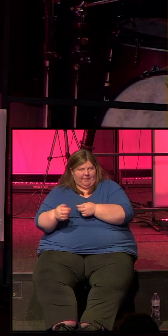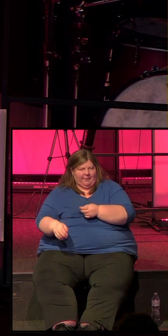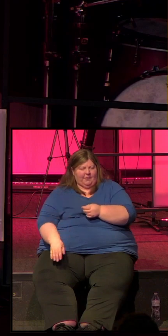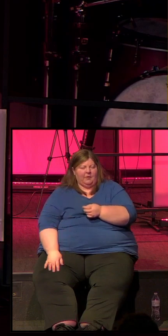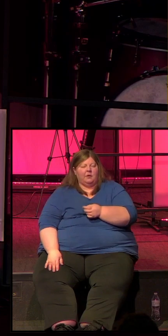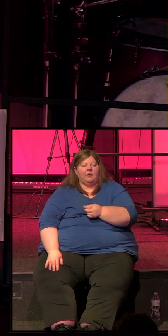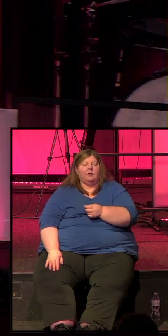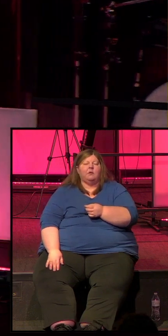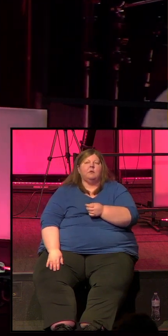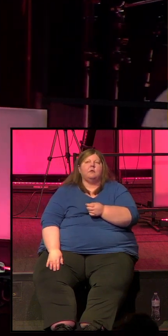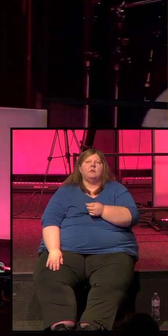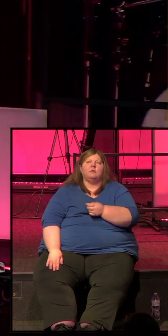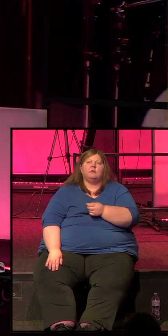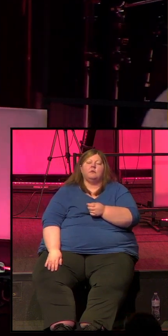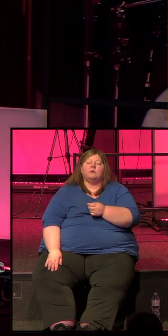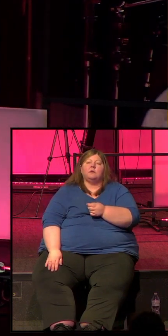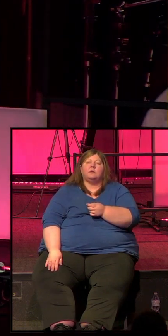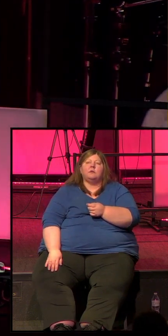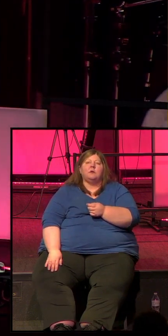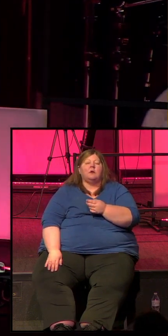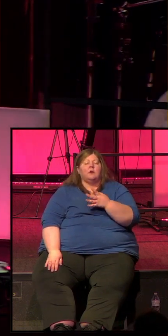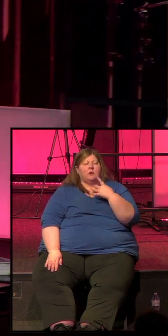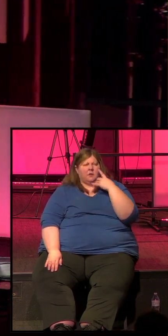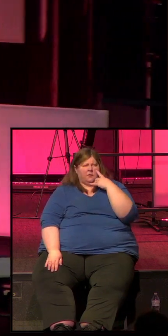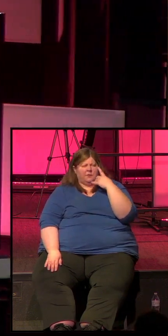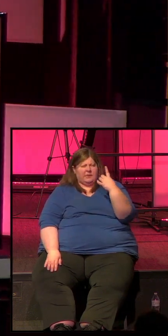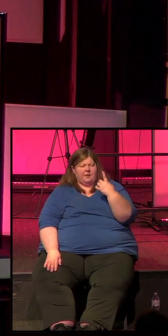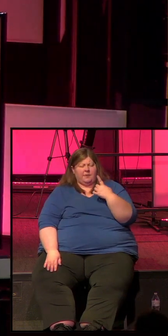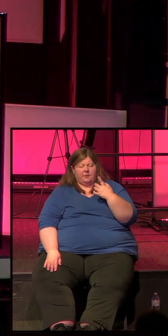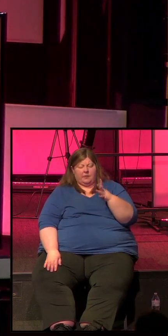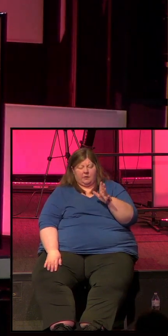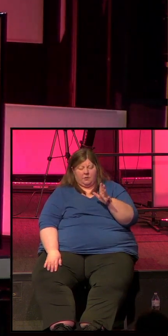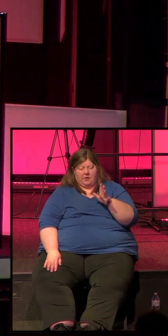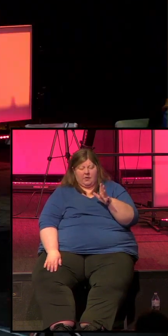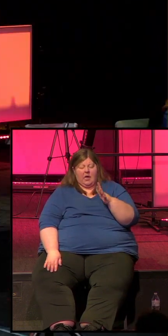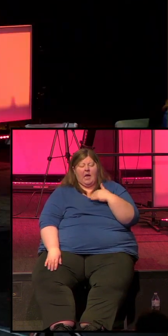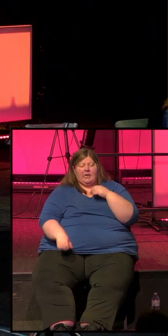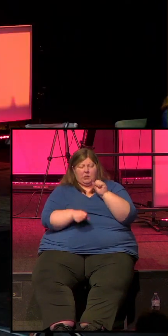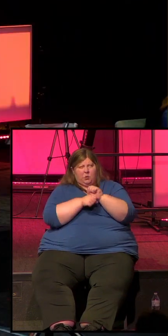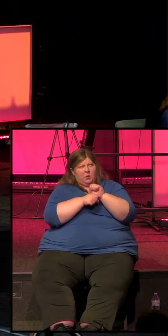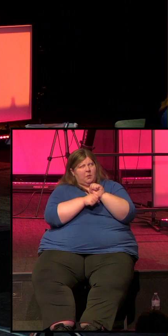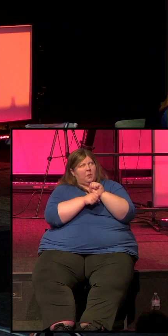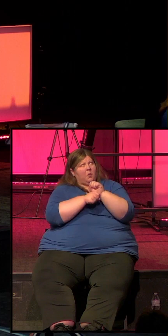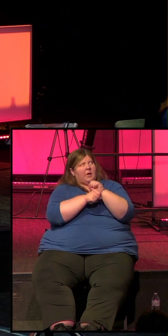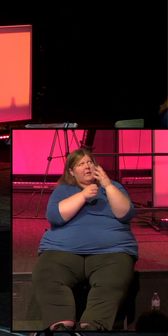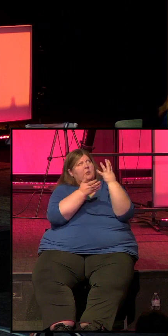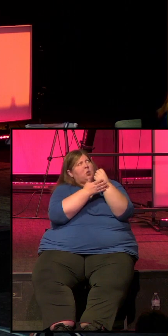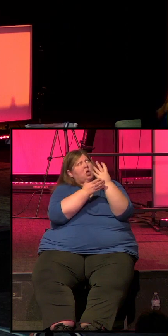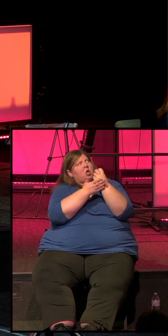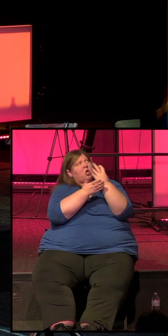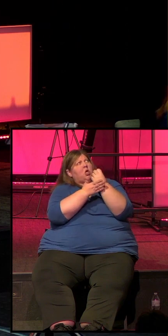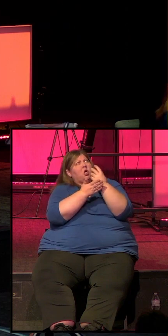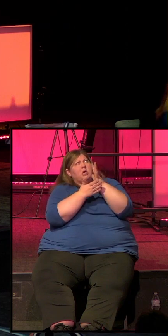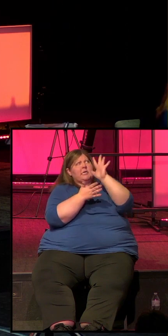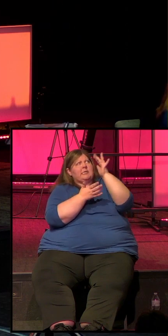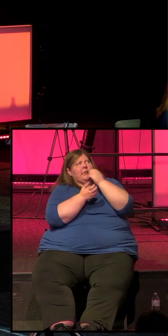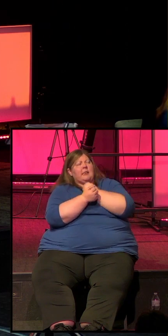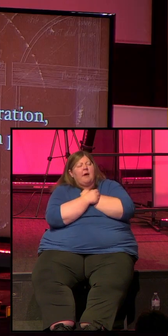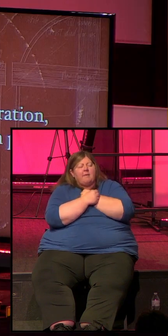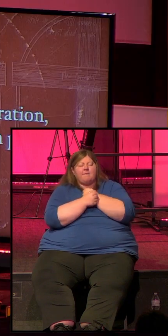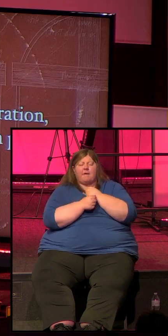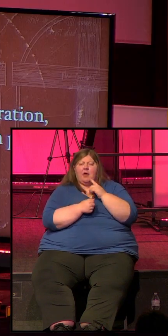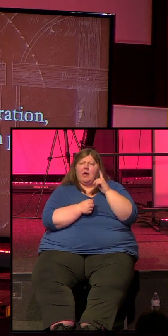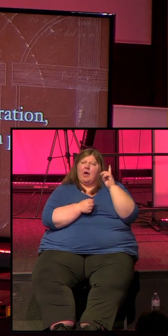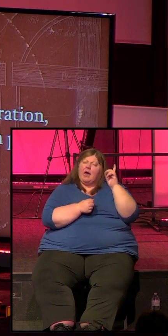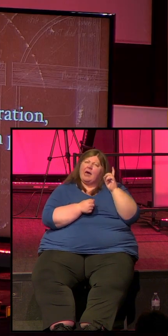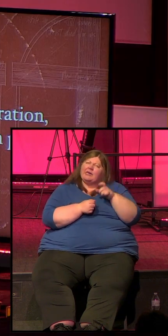If you think about it, so often what we come in is we go, okay, I need to earn the affection of God. I need to earn the worthiness of what Jesus did. I need to